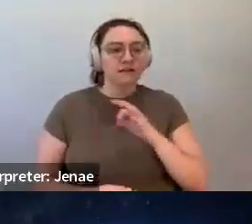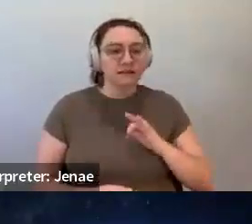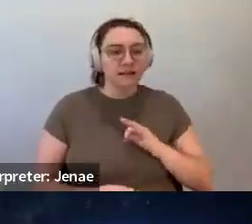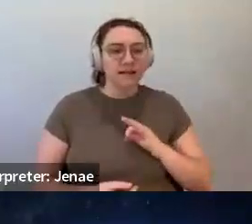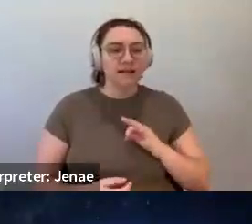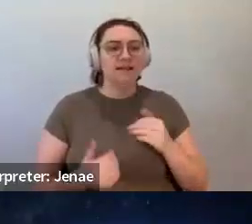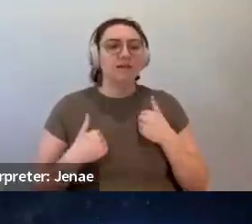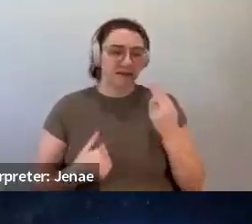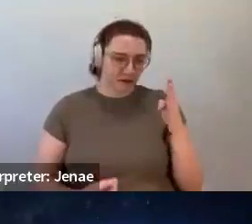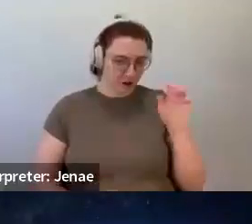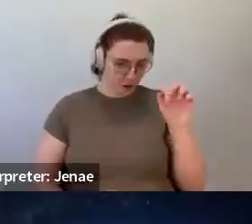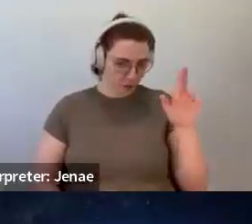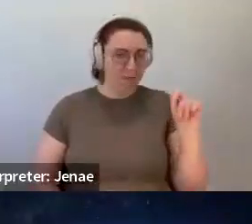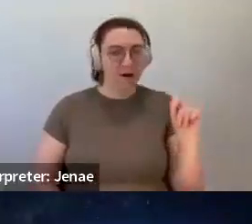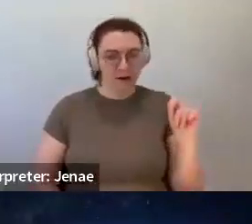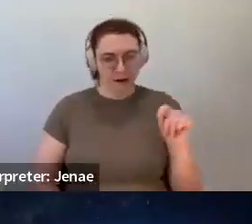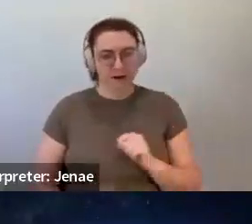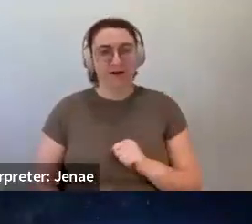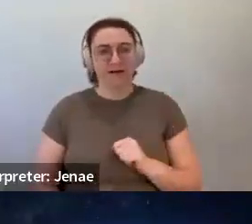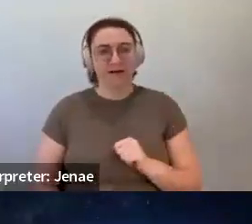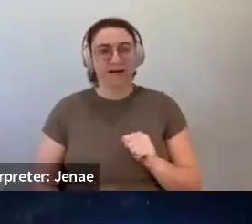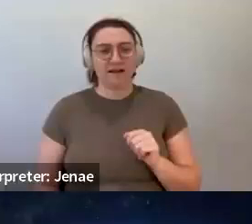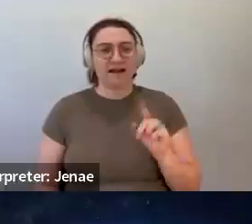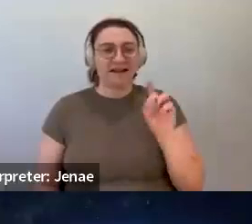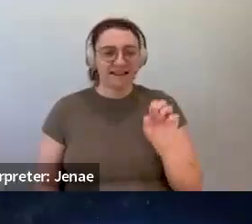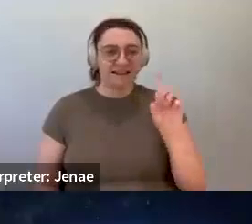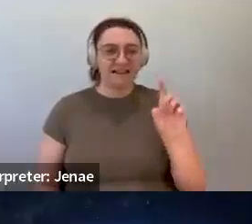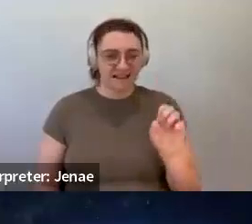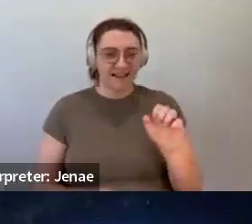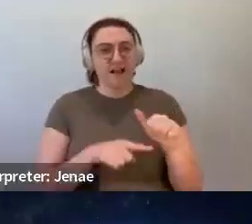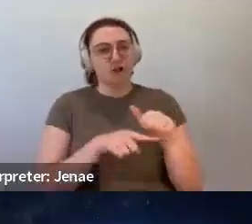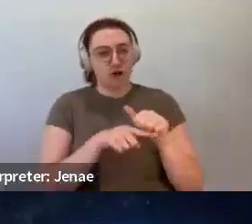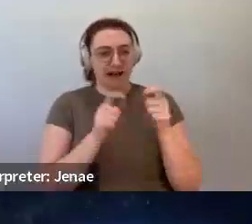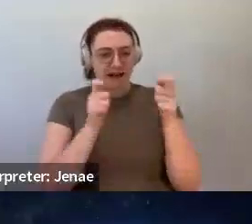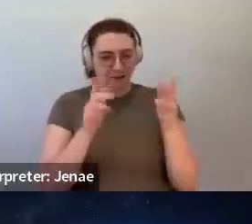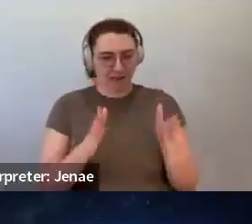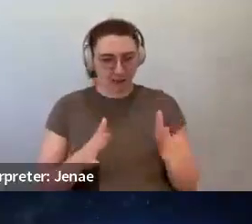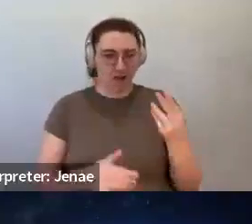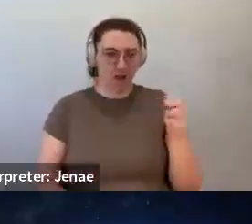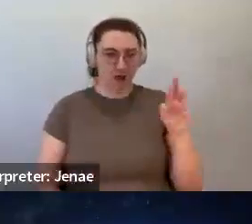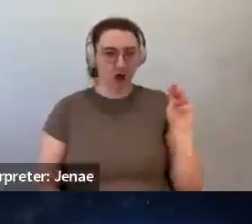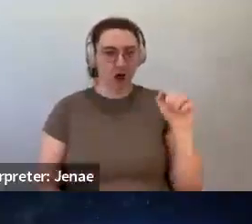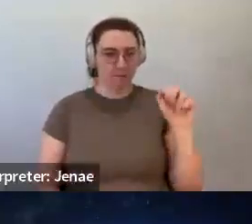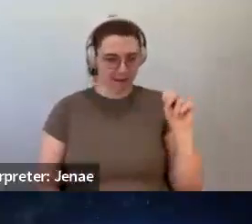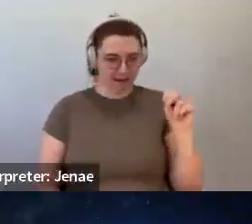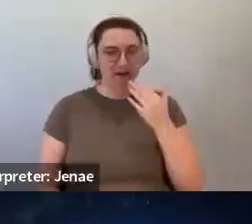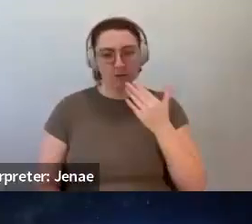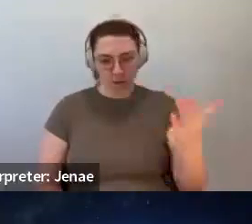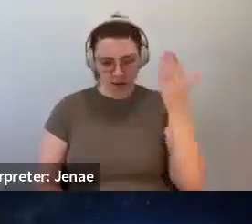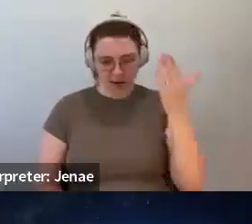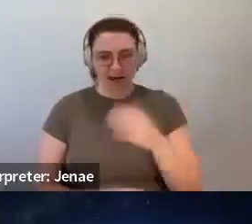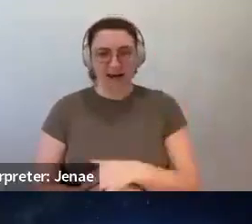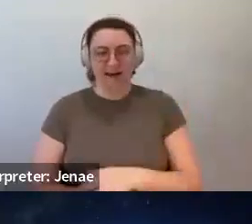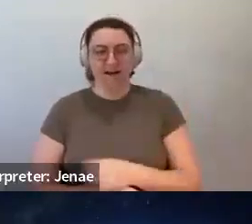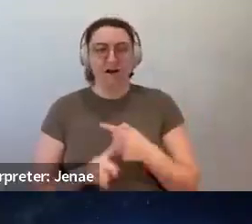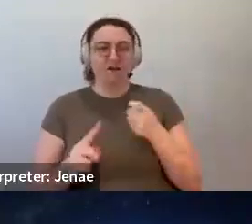have Hubert on, we have Dee Dee, we have our training manager on Herman this morning. Good morning.